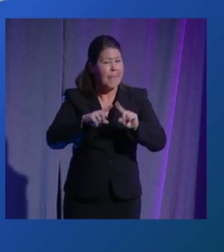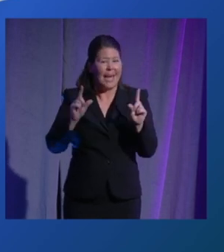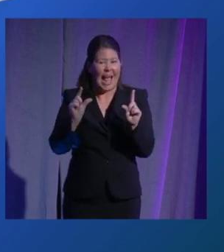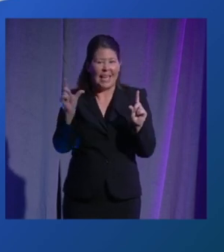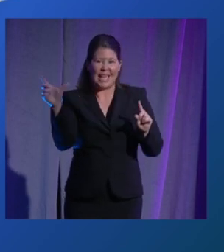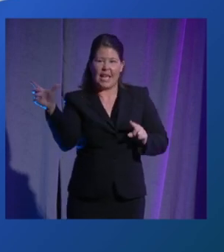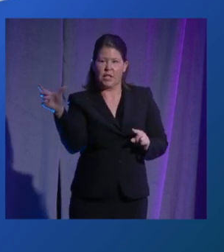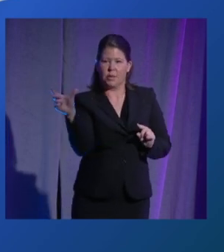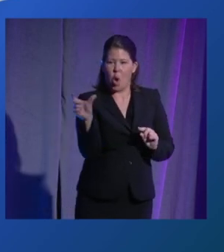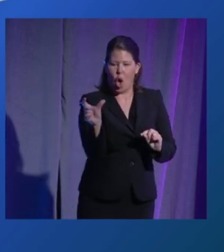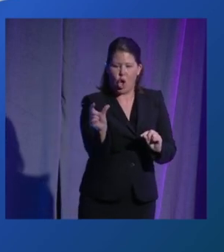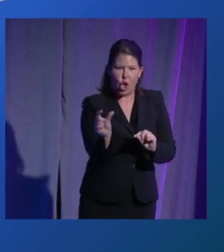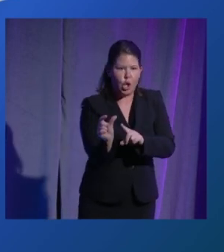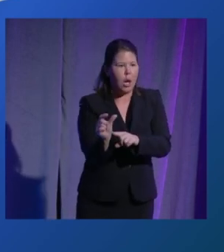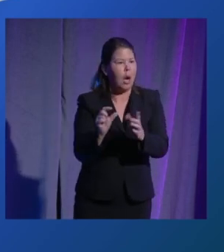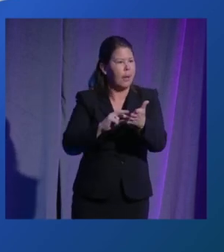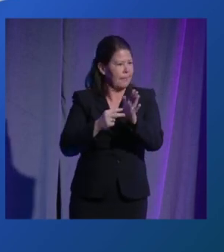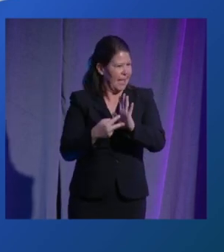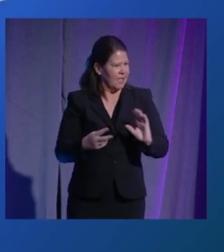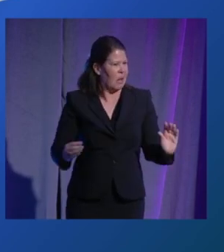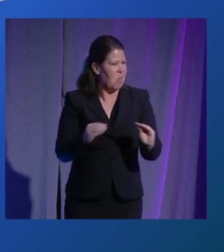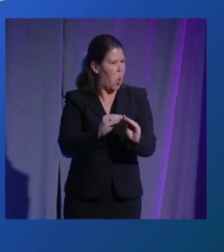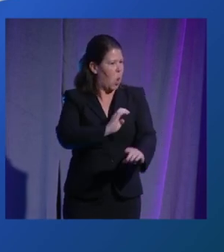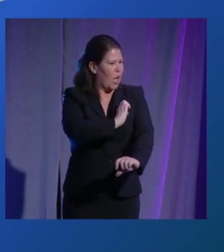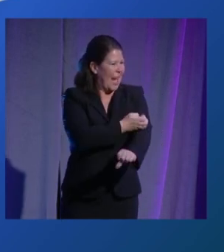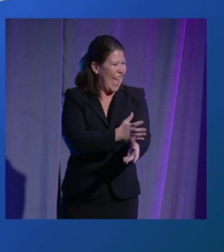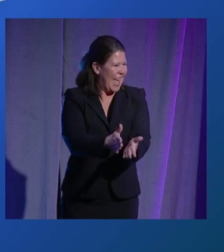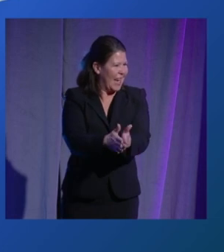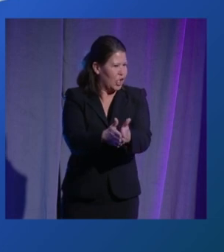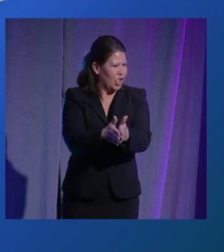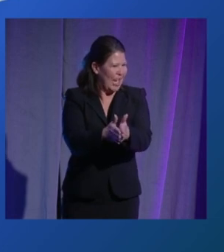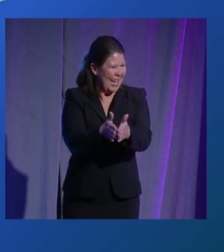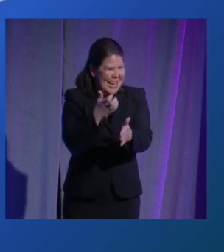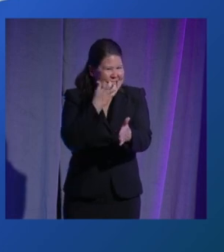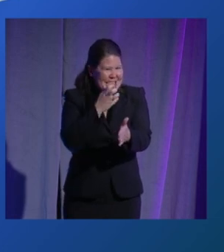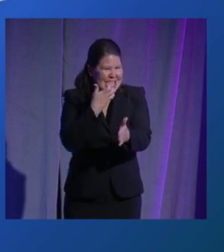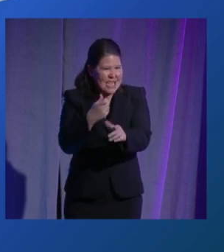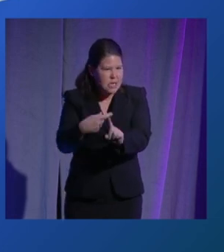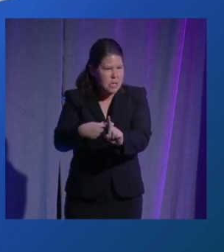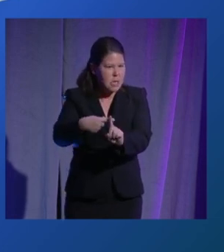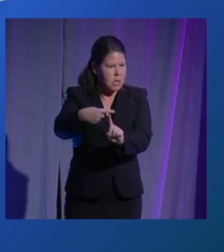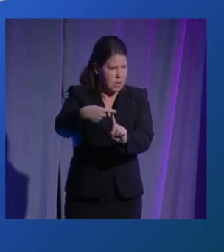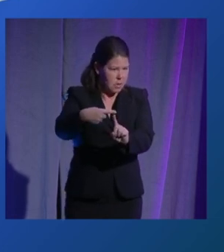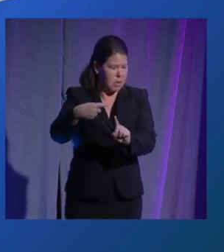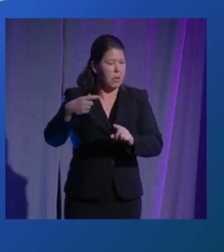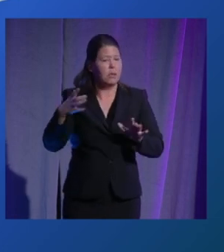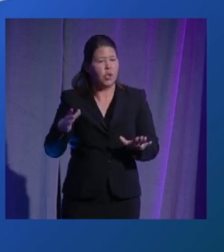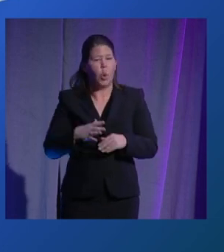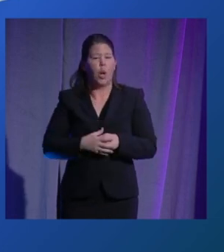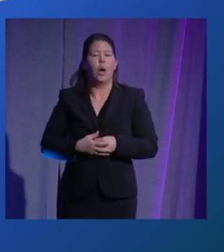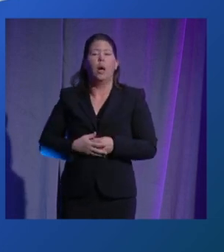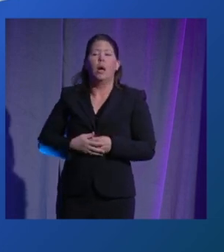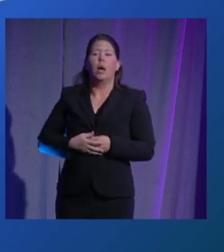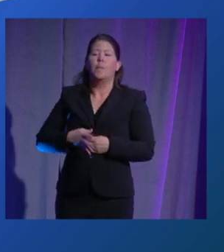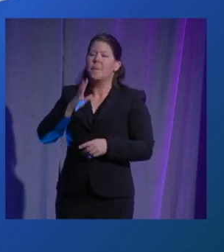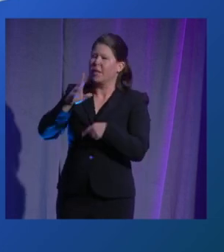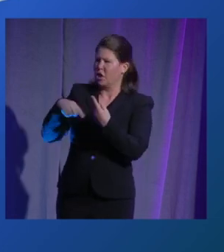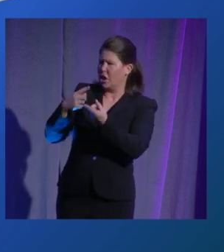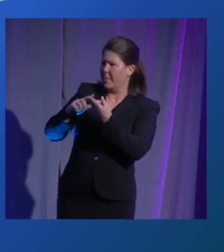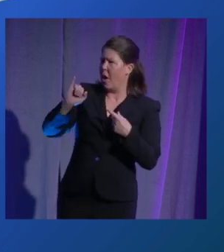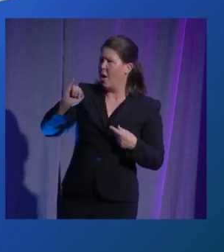heat is the enemy of all chip capacity but it I the other thing is something I mentioned before about interoperability the